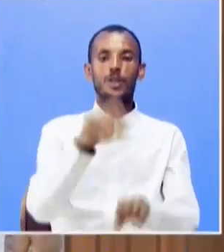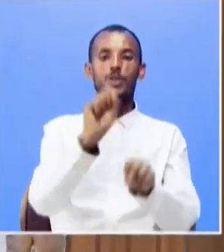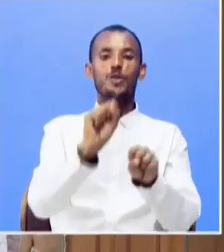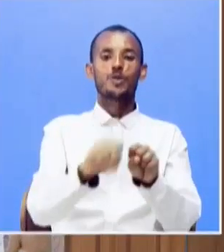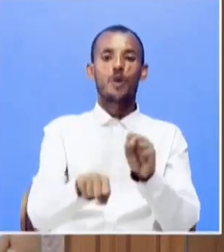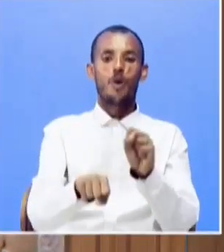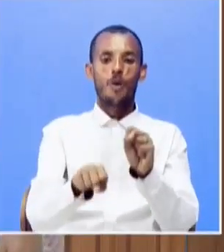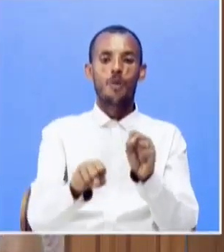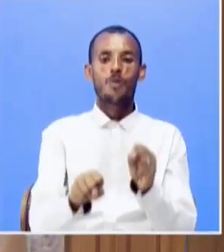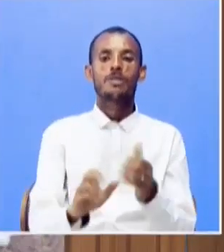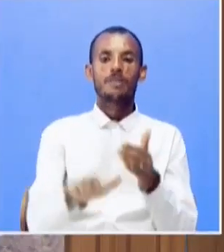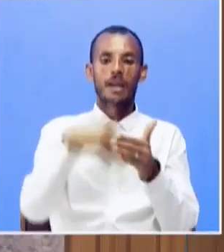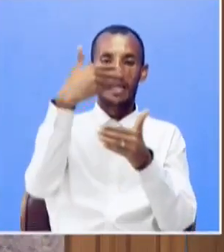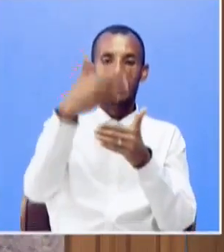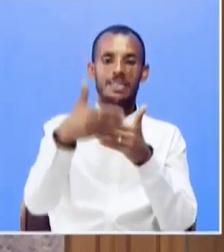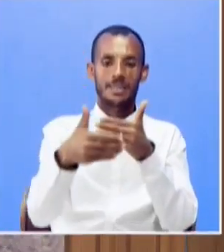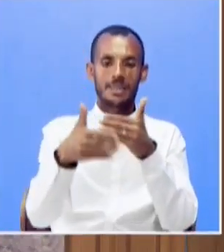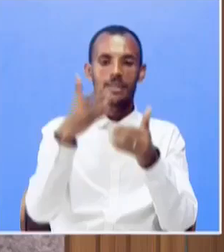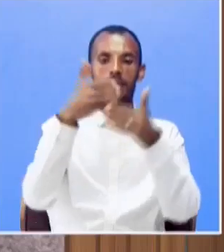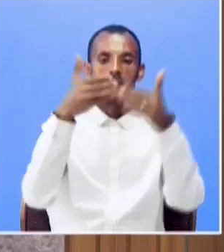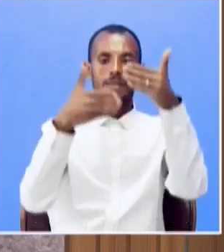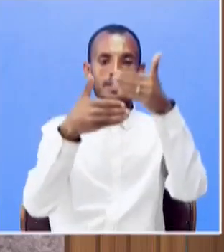So, the next step is,